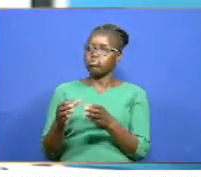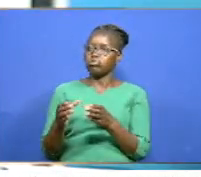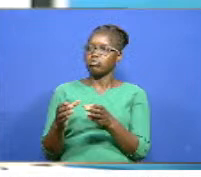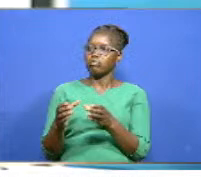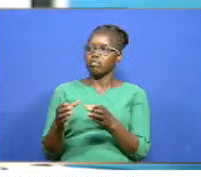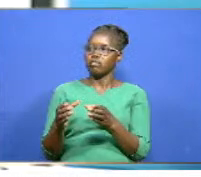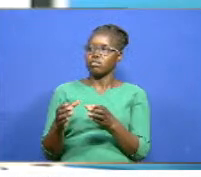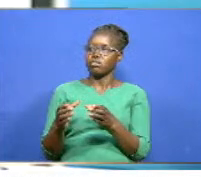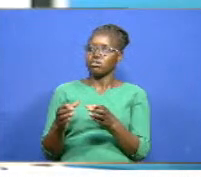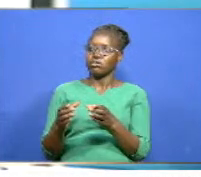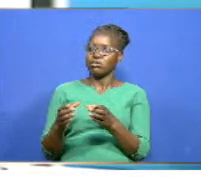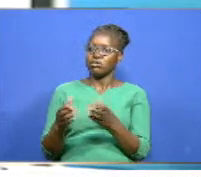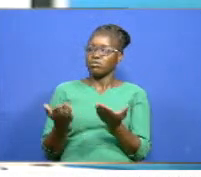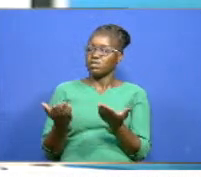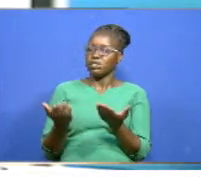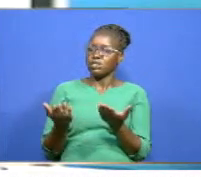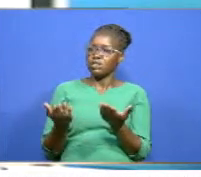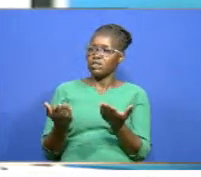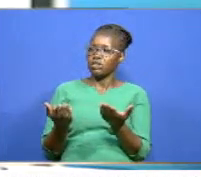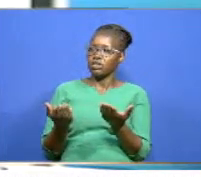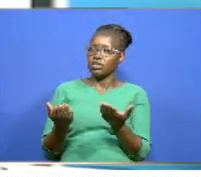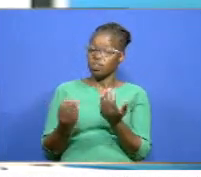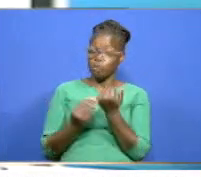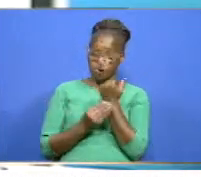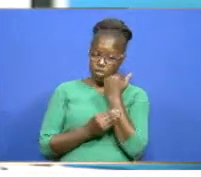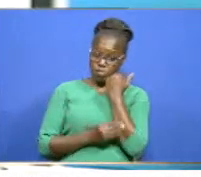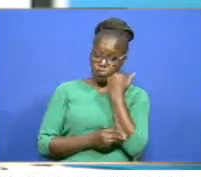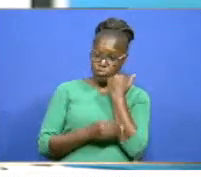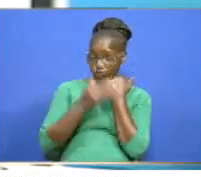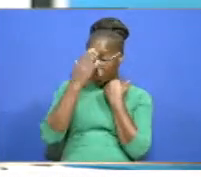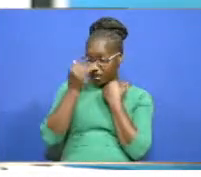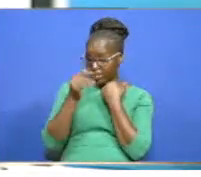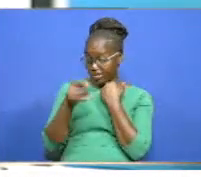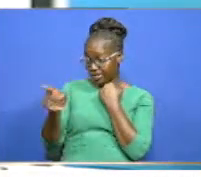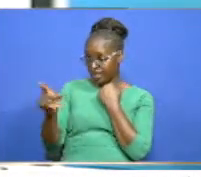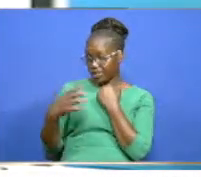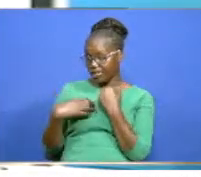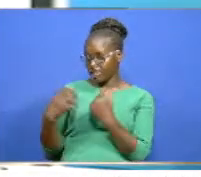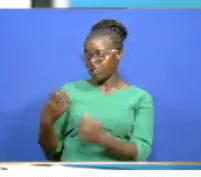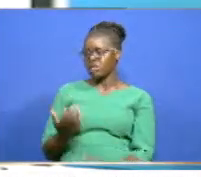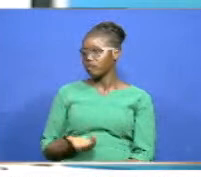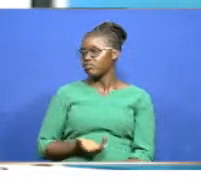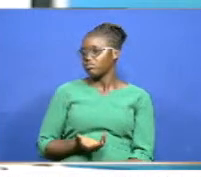Marxist ideology, that we are poor because they are rich. So